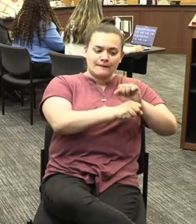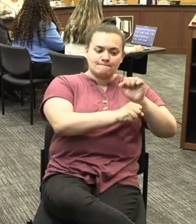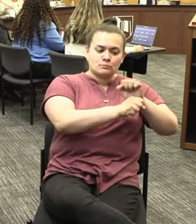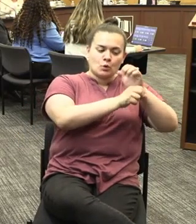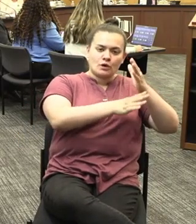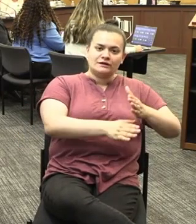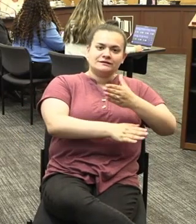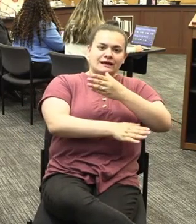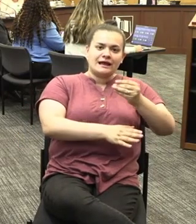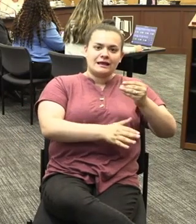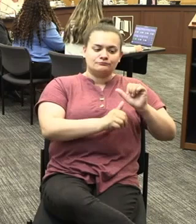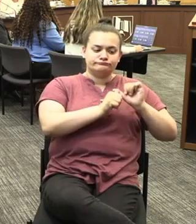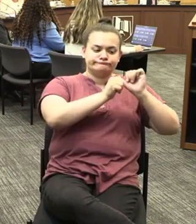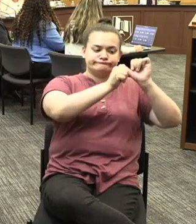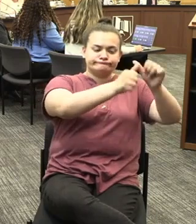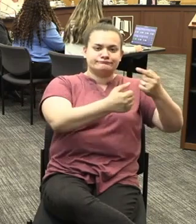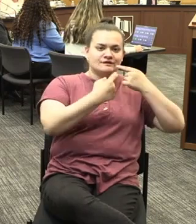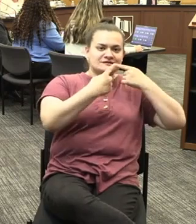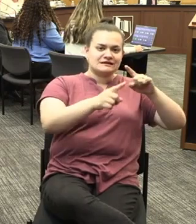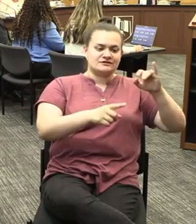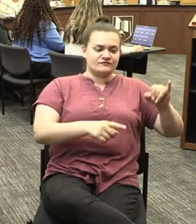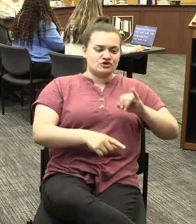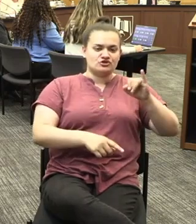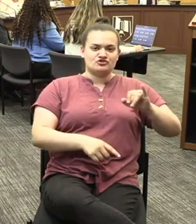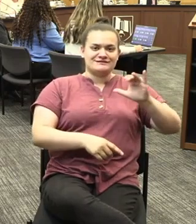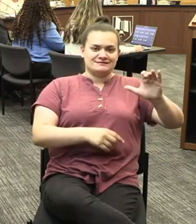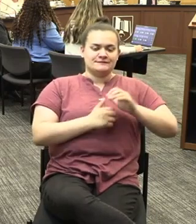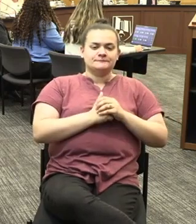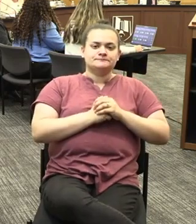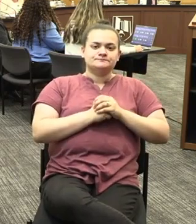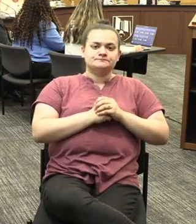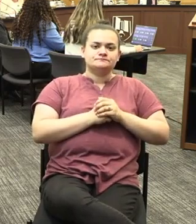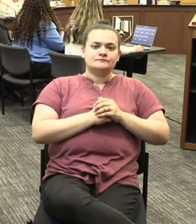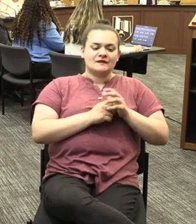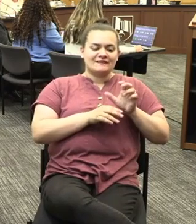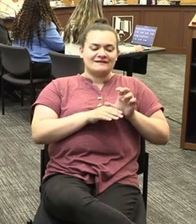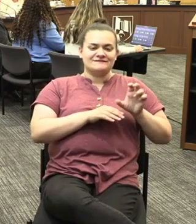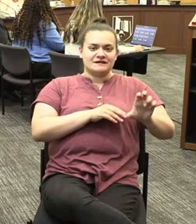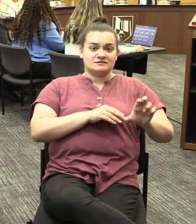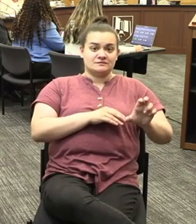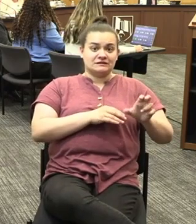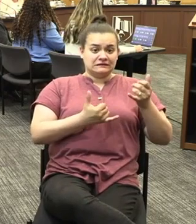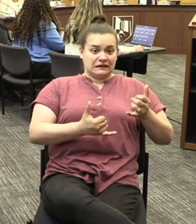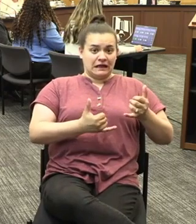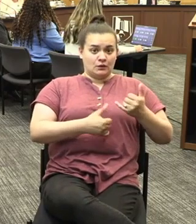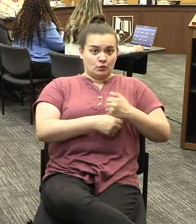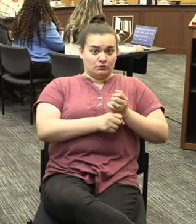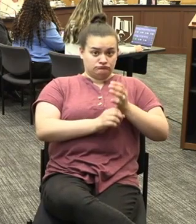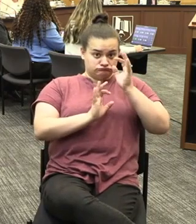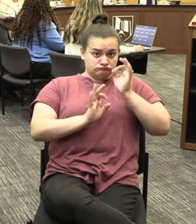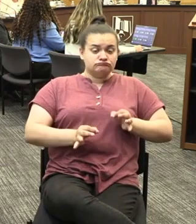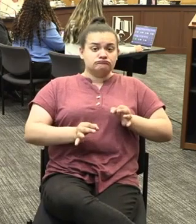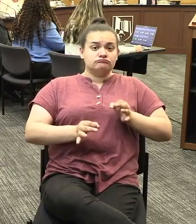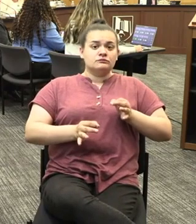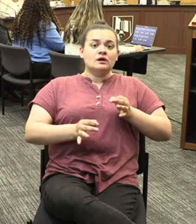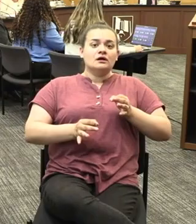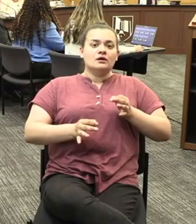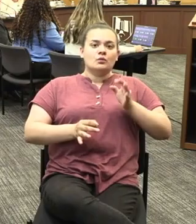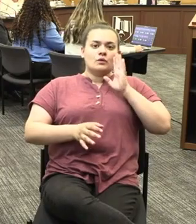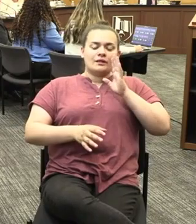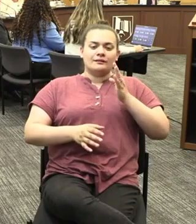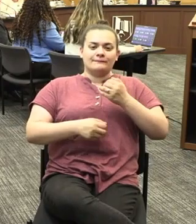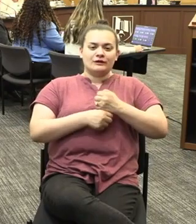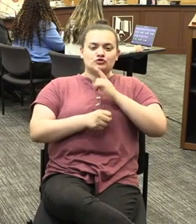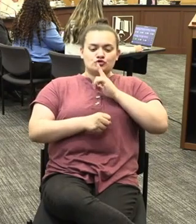long-term success of JJC. The investment that we made today is going to help ensure that we remain